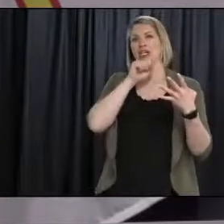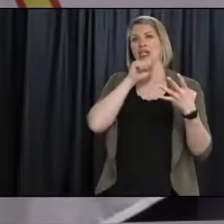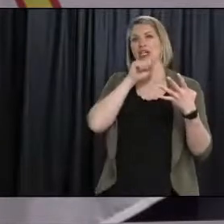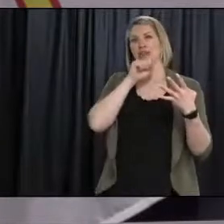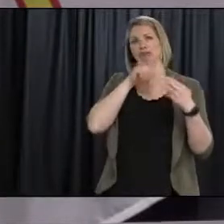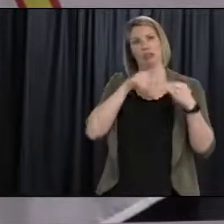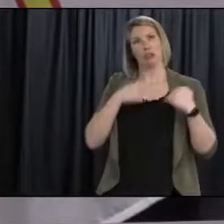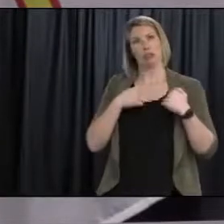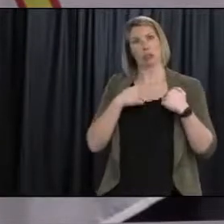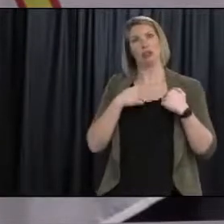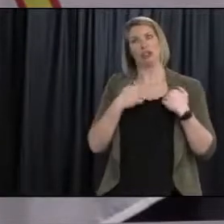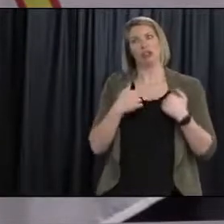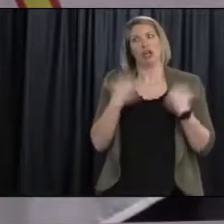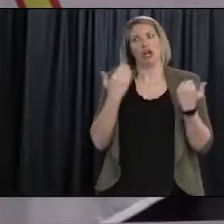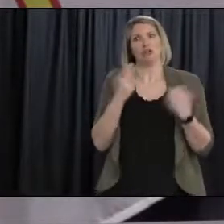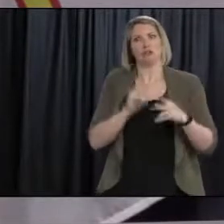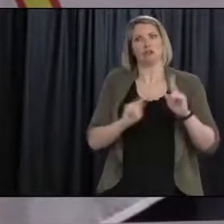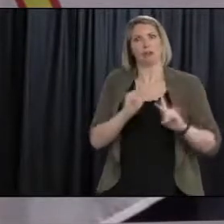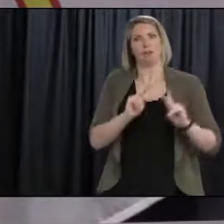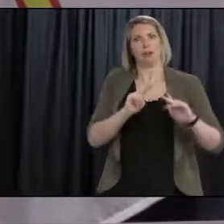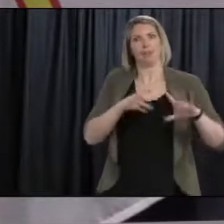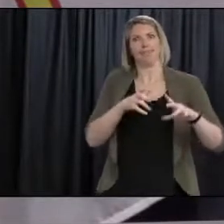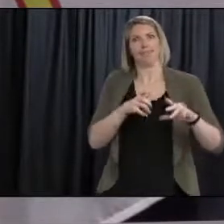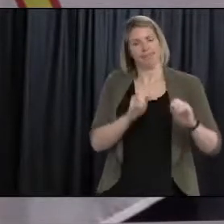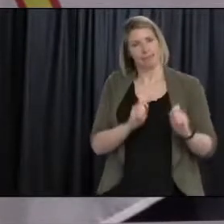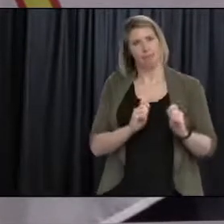younger people, first of all.